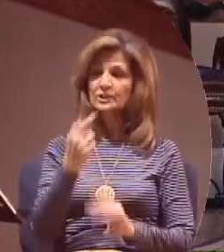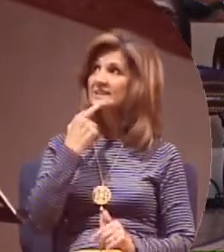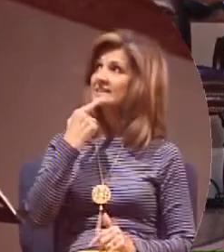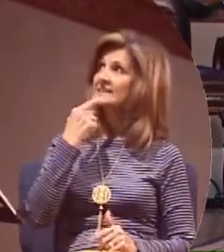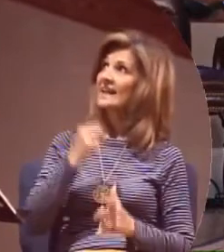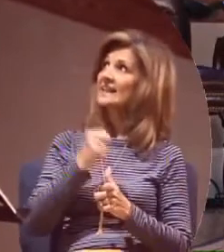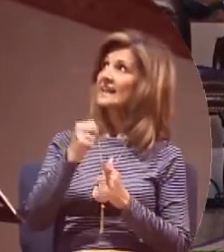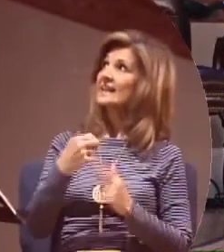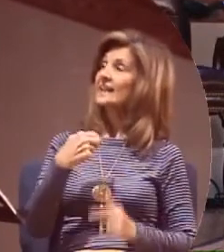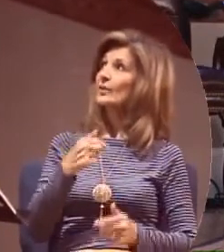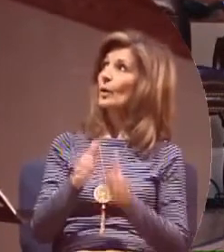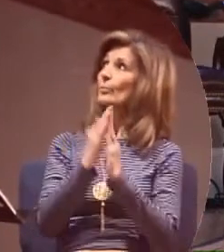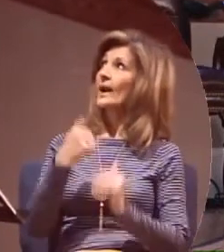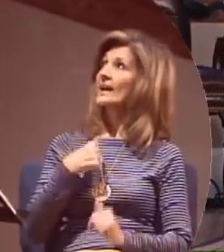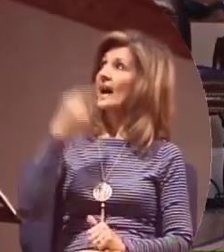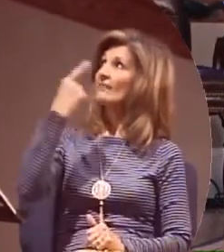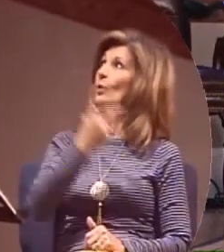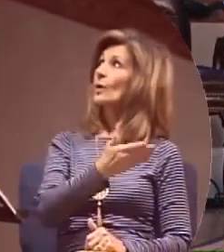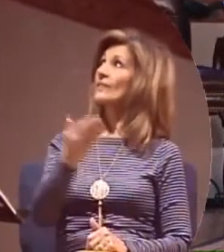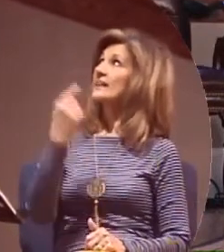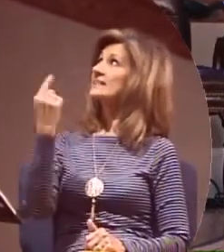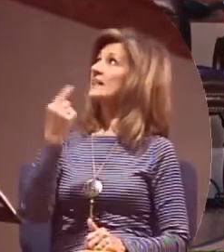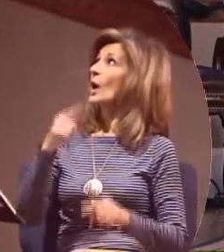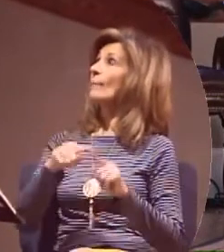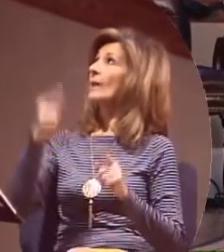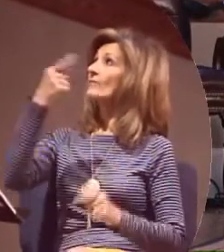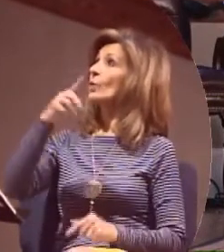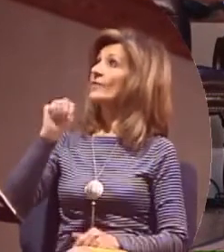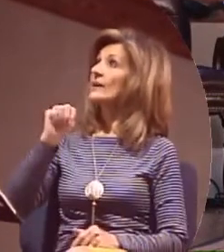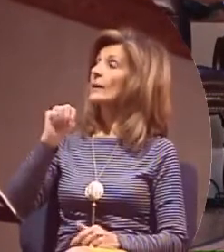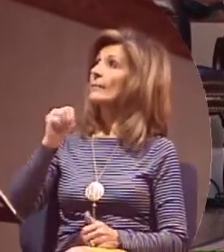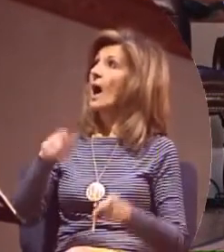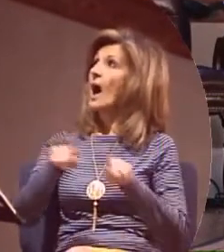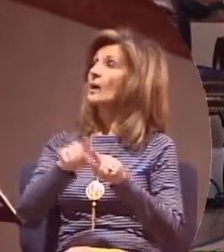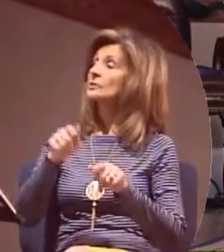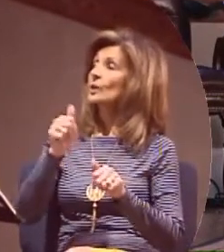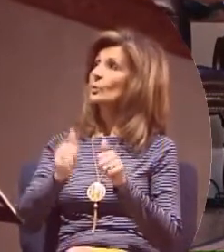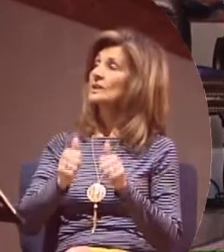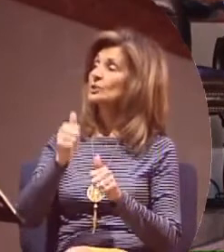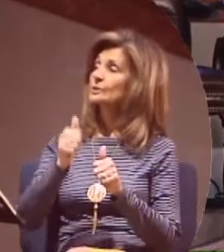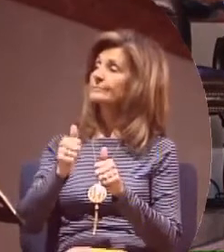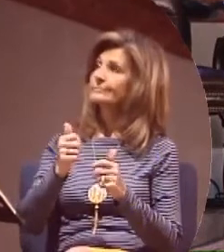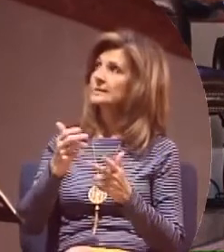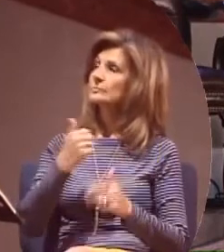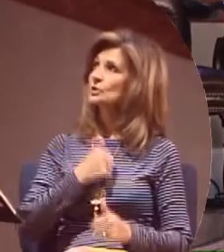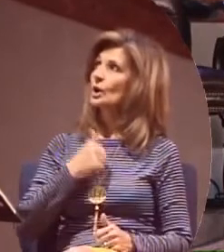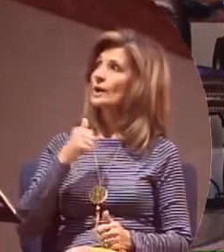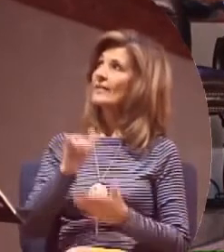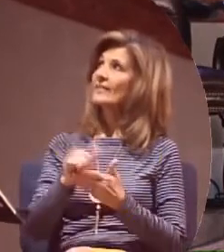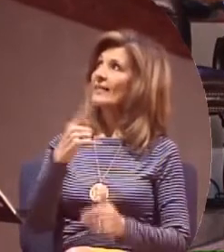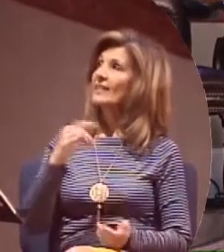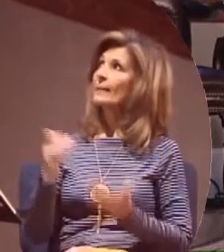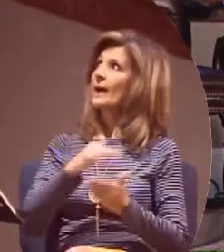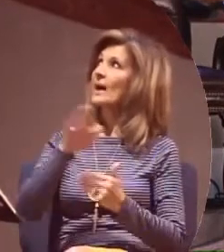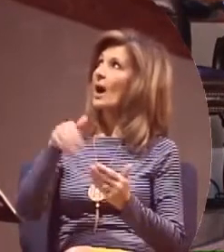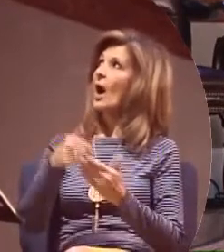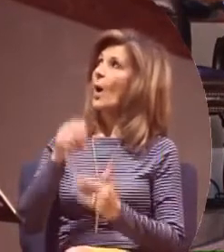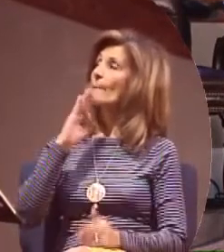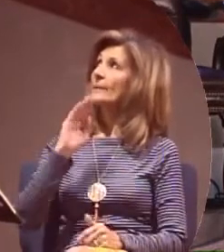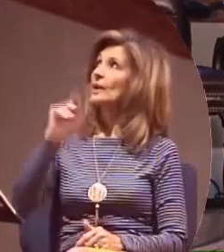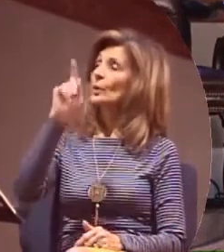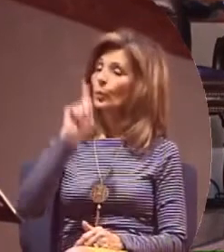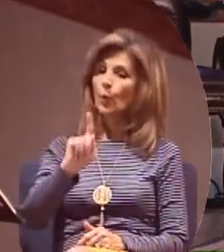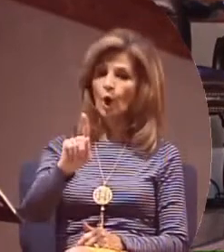I for these alone, but for them also which shall believe on me through their word." And then verse 21 says, "That they may all be